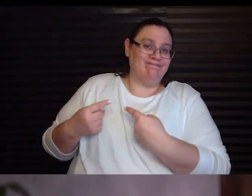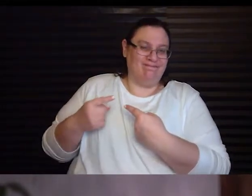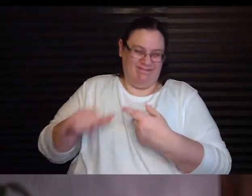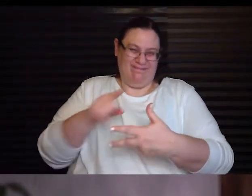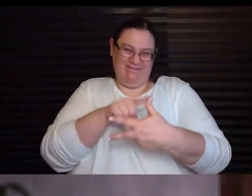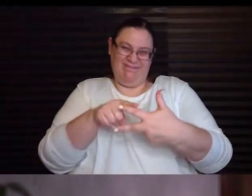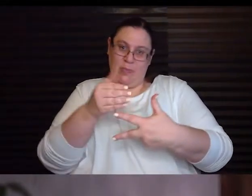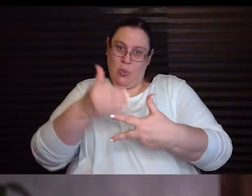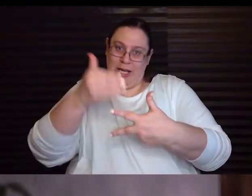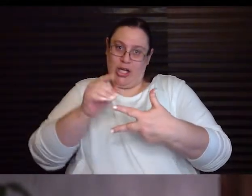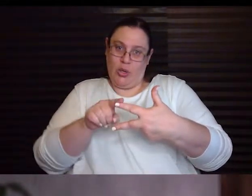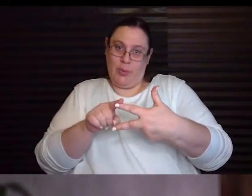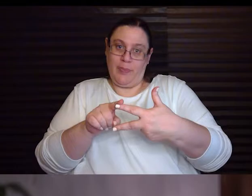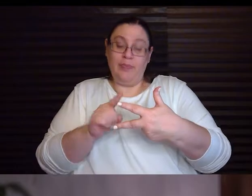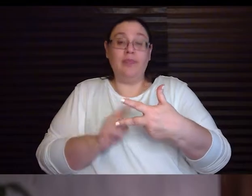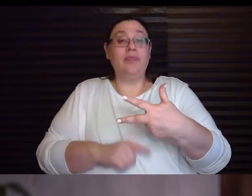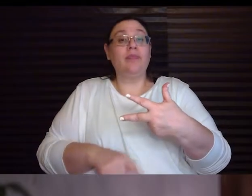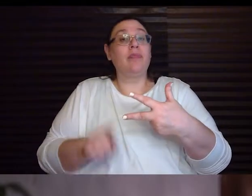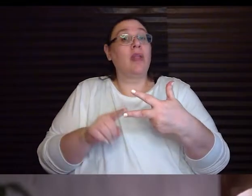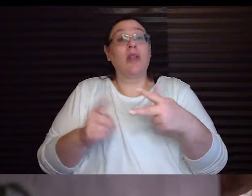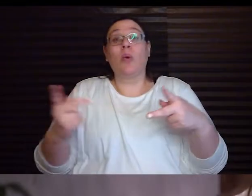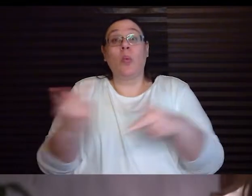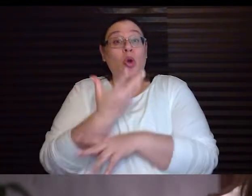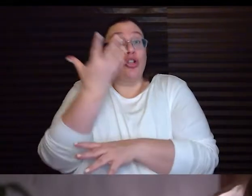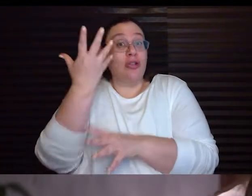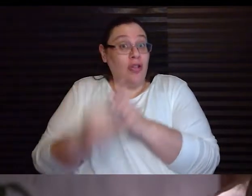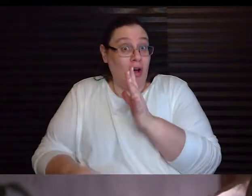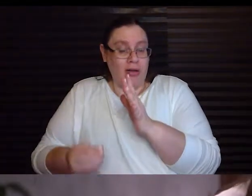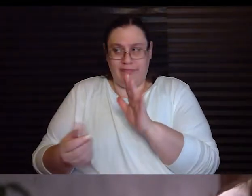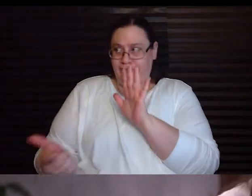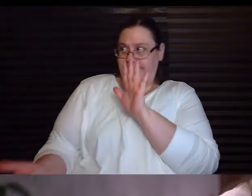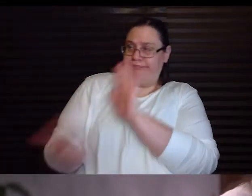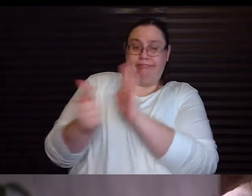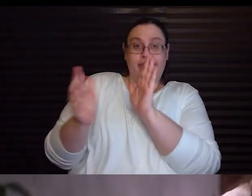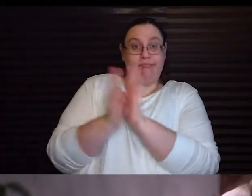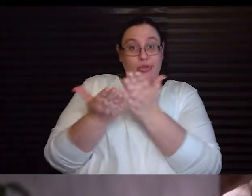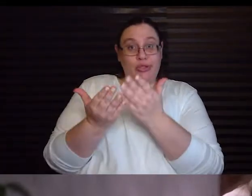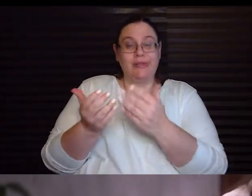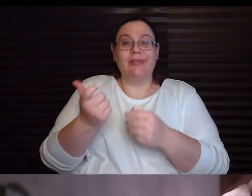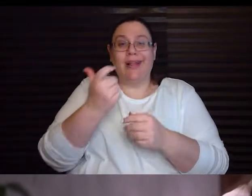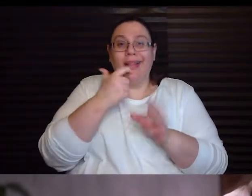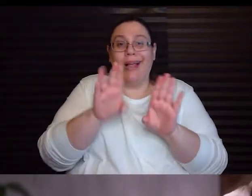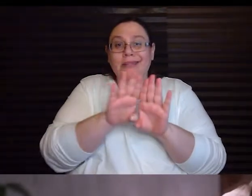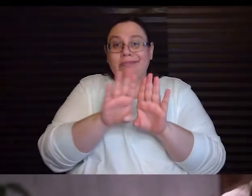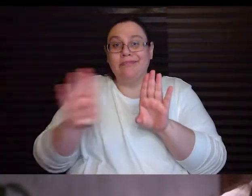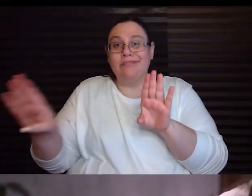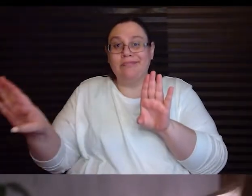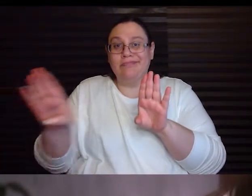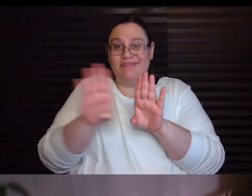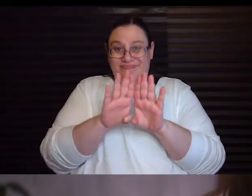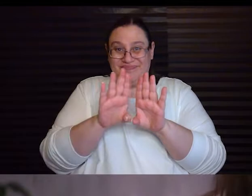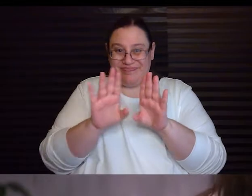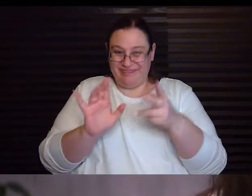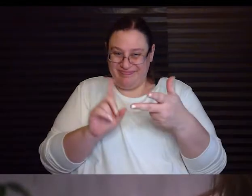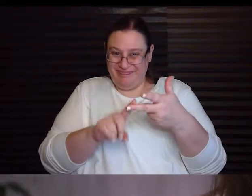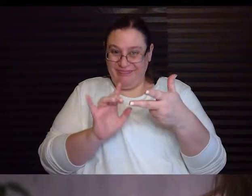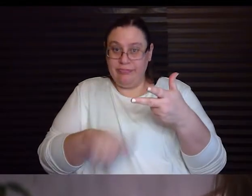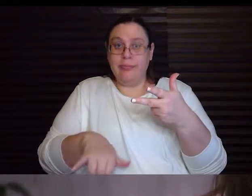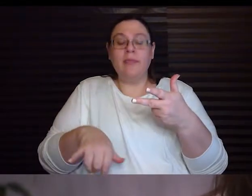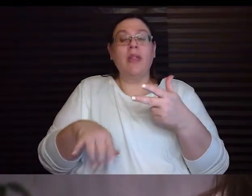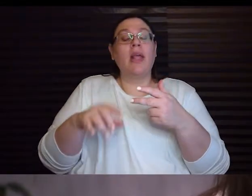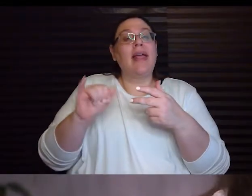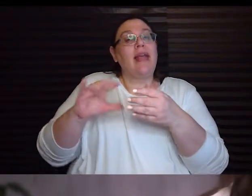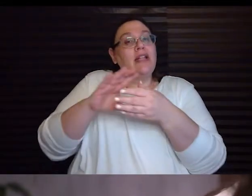the window. And perhaps the greatest loss when a book is banned is the sliding door. This is when a